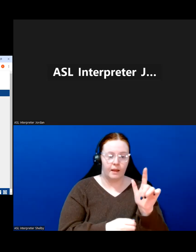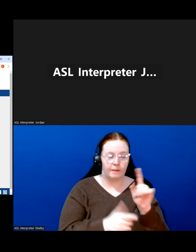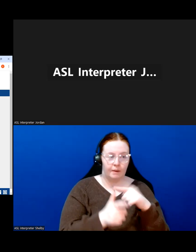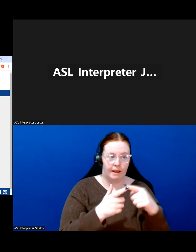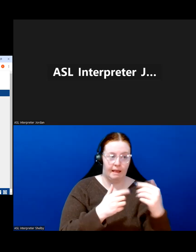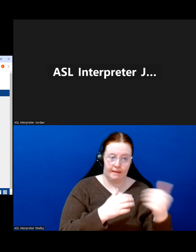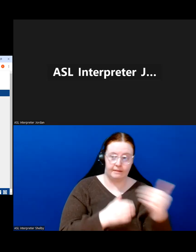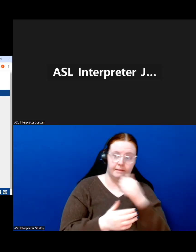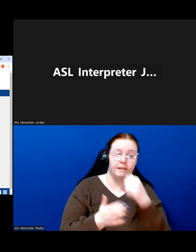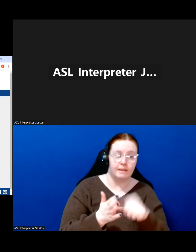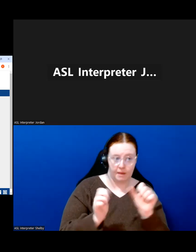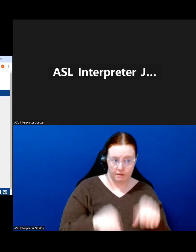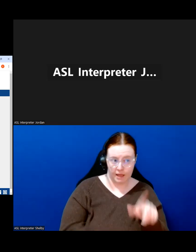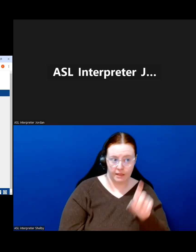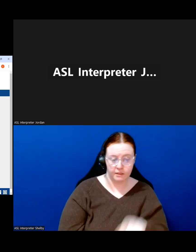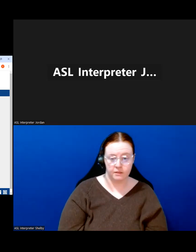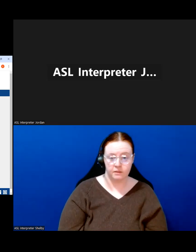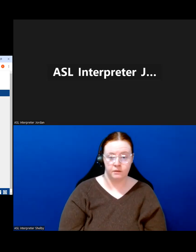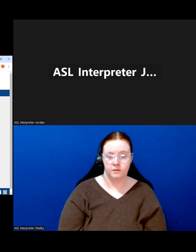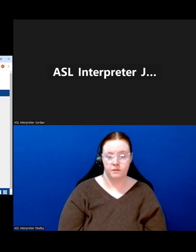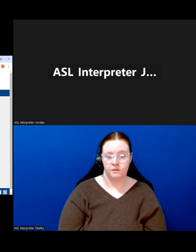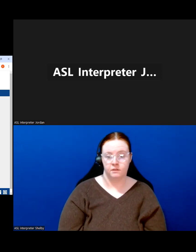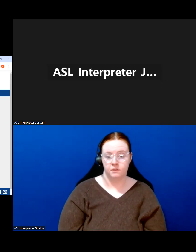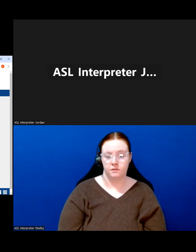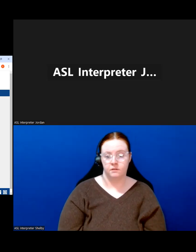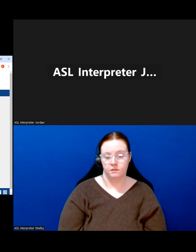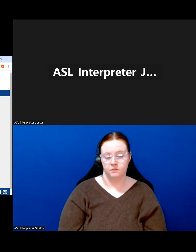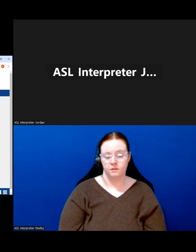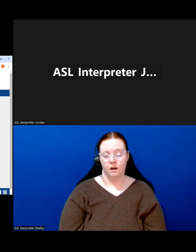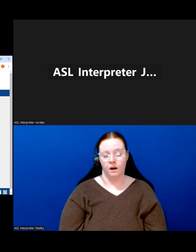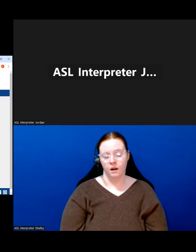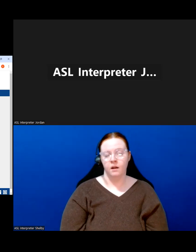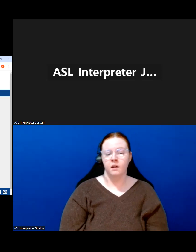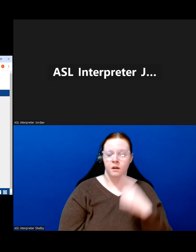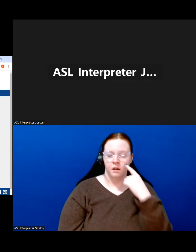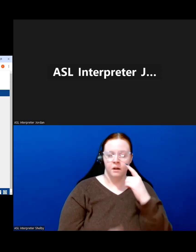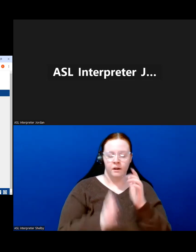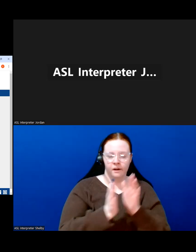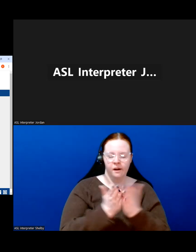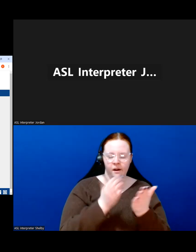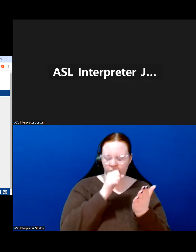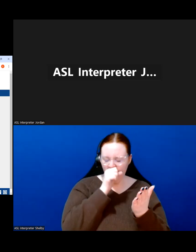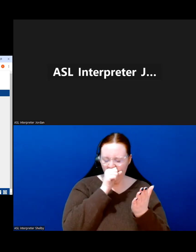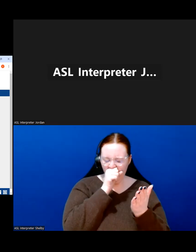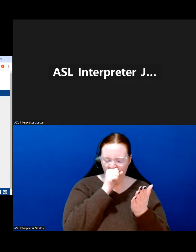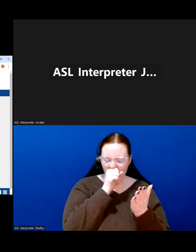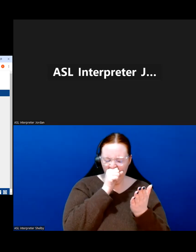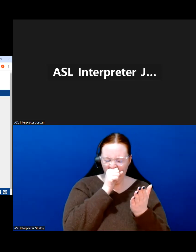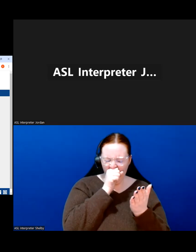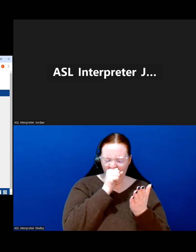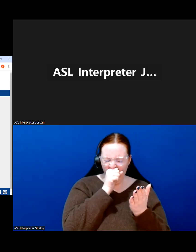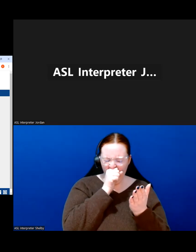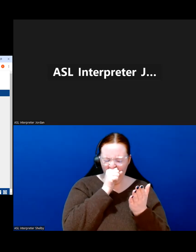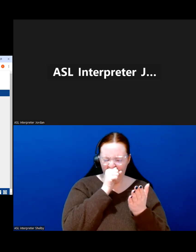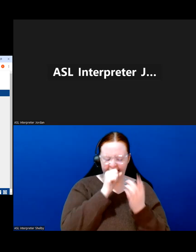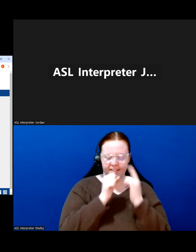then? So let's say, so like for it to be books by mail service, so that's a slightly different one. Okay. So when you're